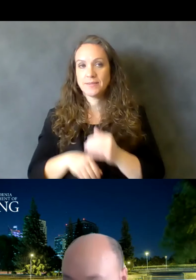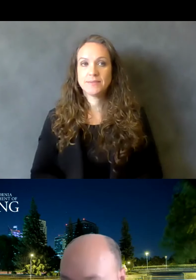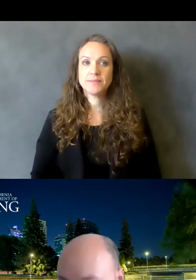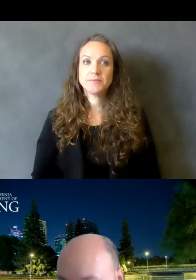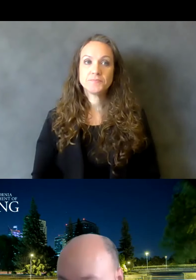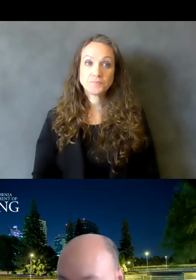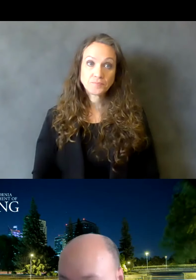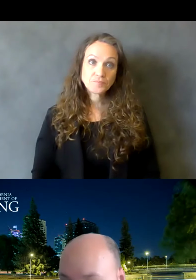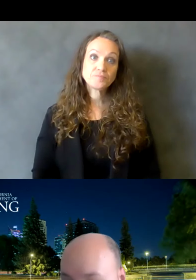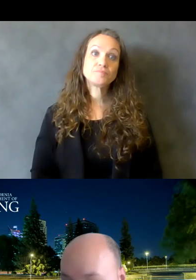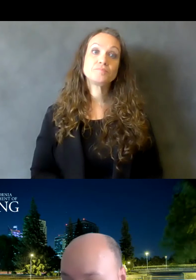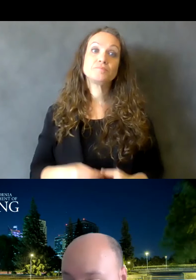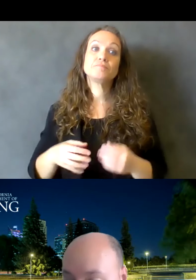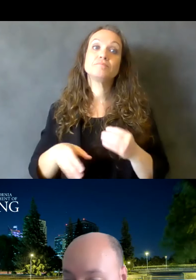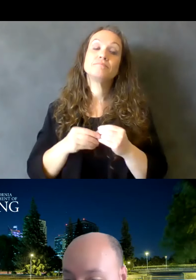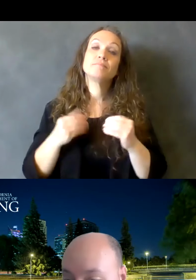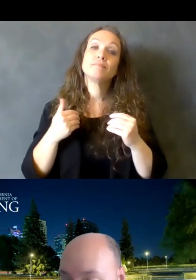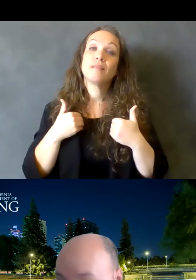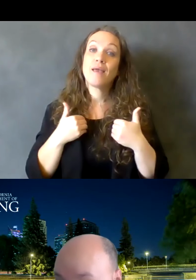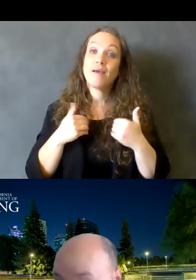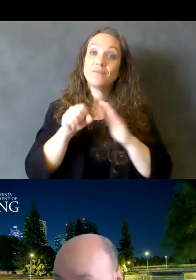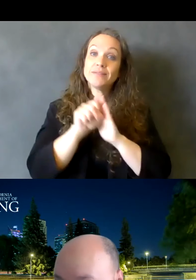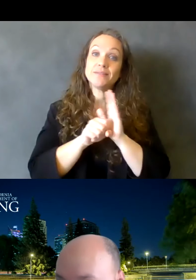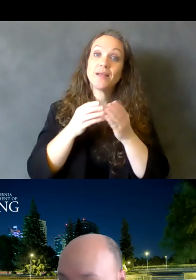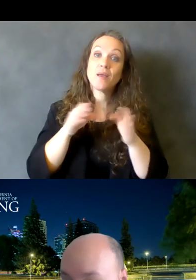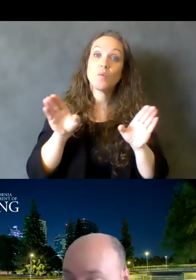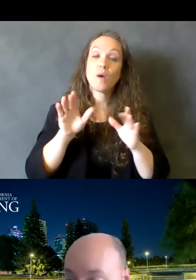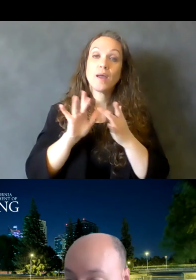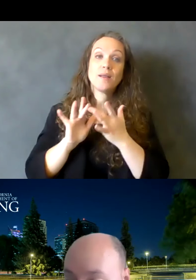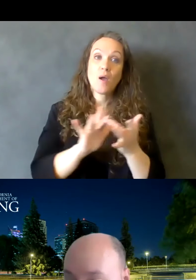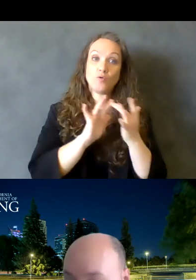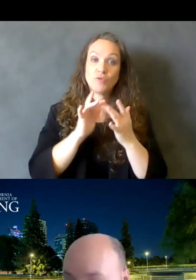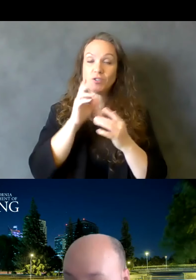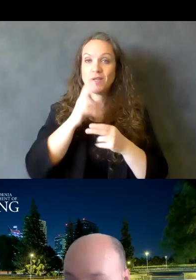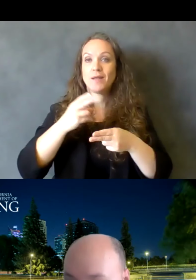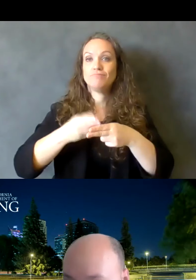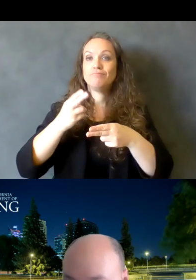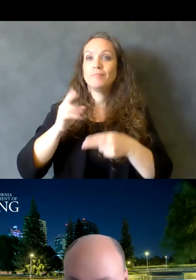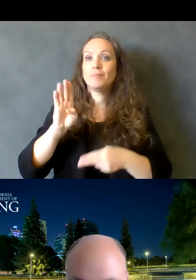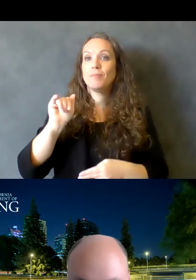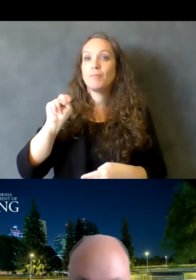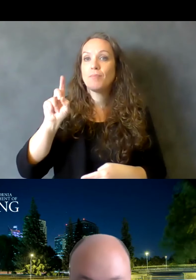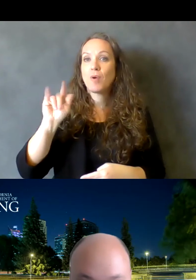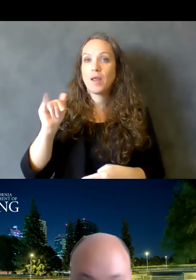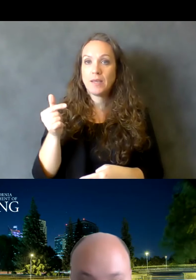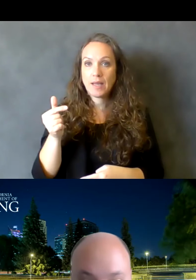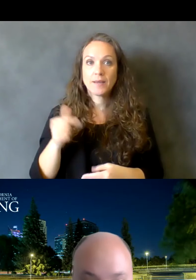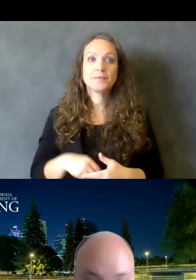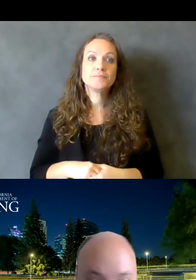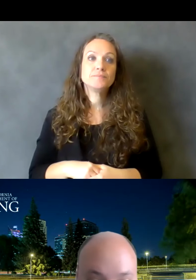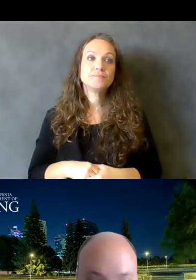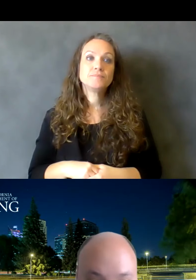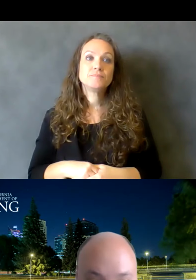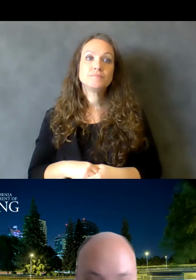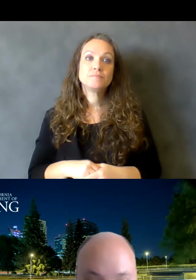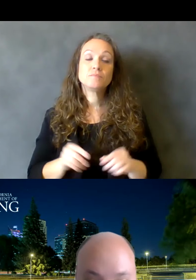Additionally, we'll be developing a statewide outreach and updated branding, which will help us increase awareness and brand recognition, and